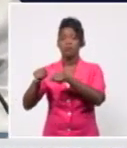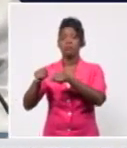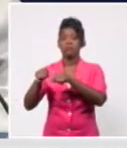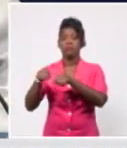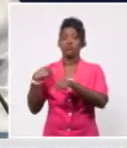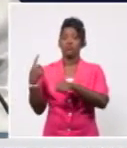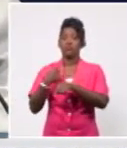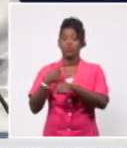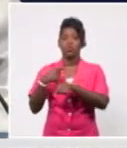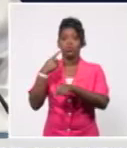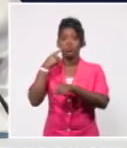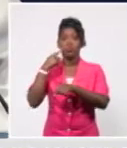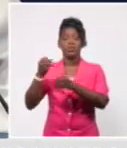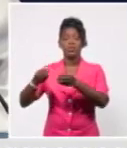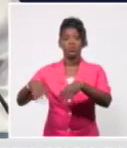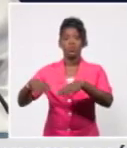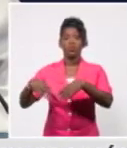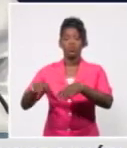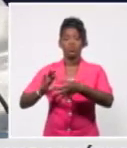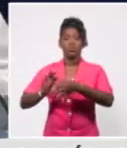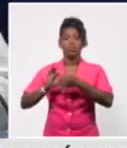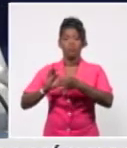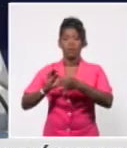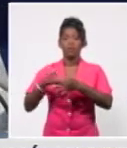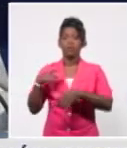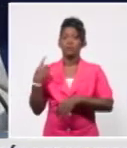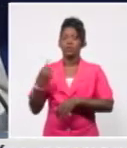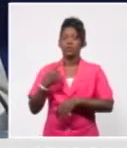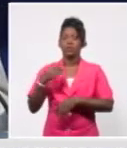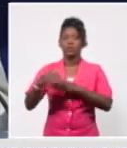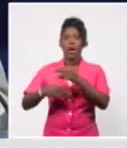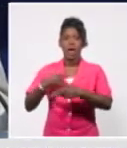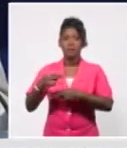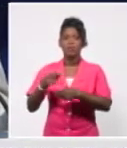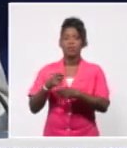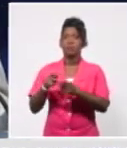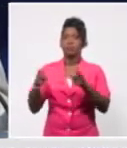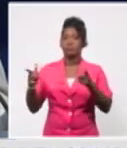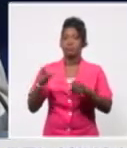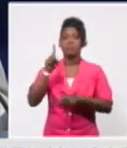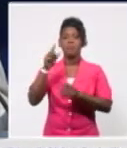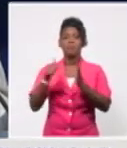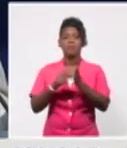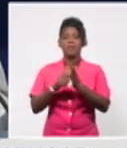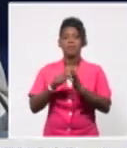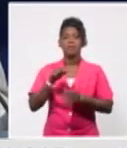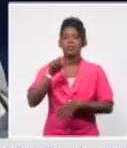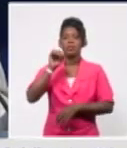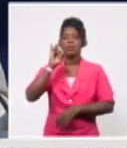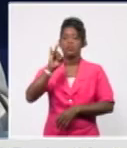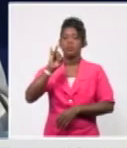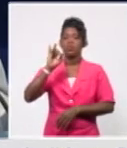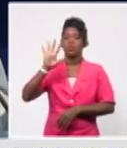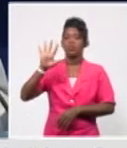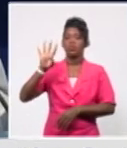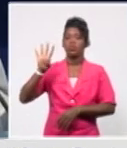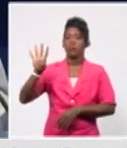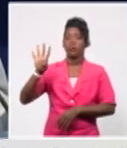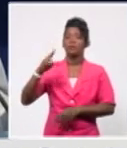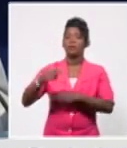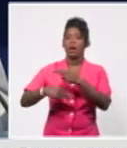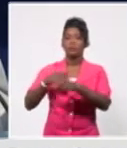All of the 60 positive cases diagnosed yesterday are Cubans, 4 of which are